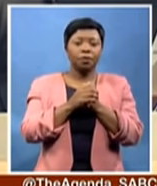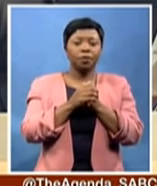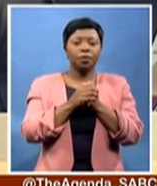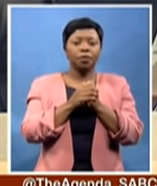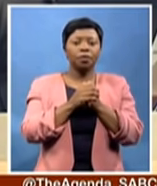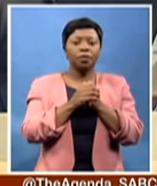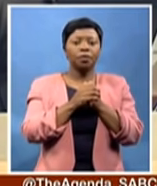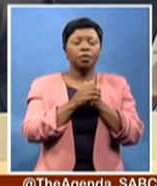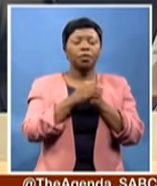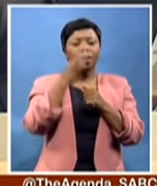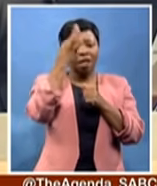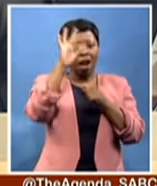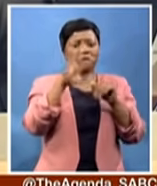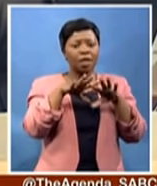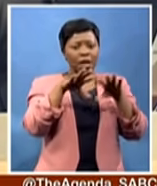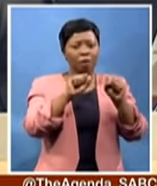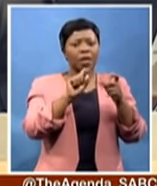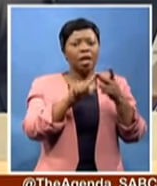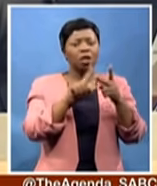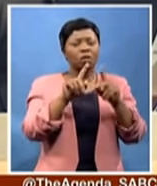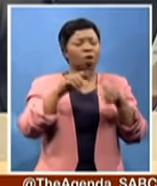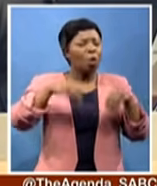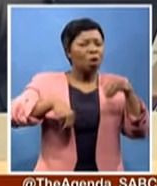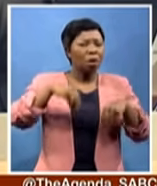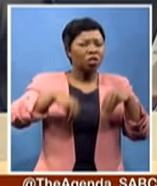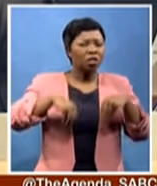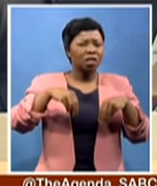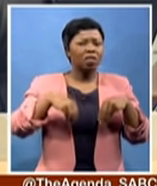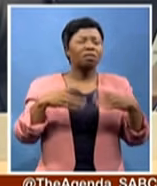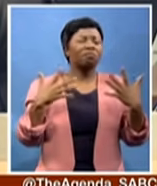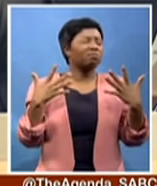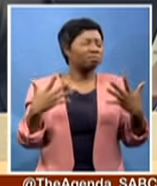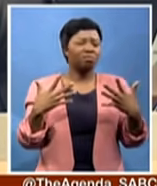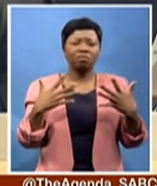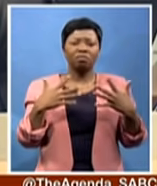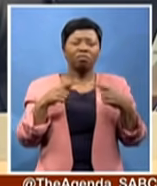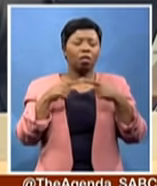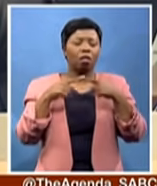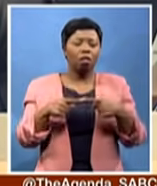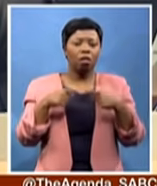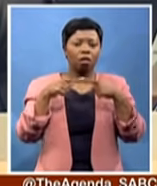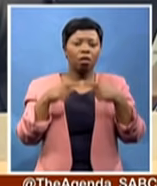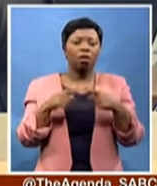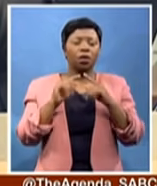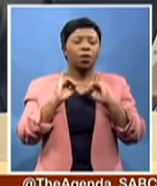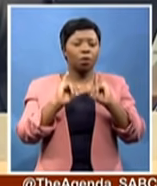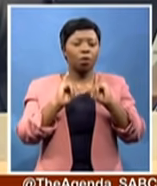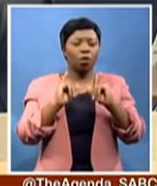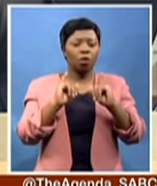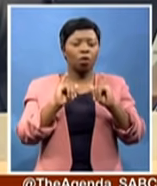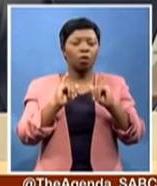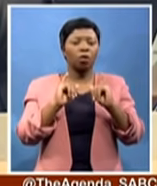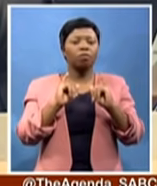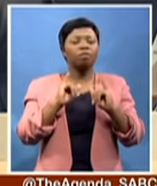have taken a great toll on our society and indeed on our economy as well.